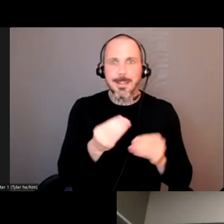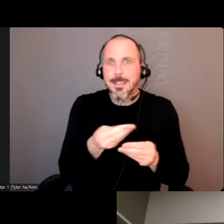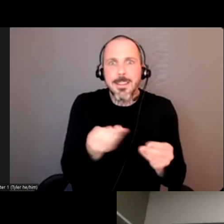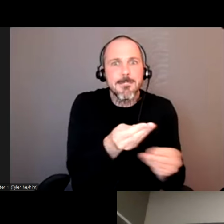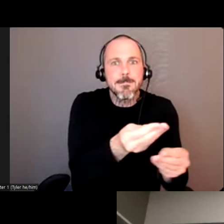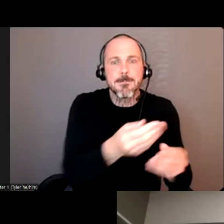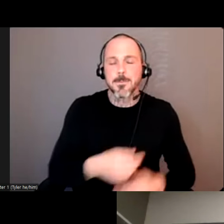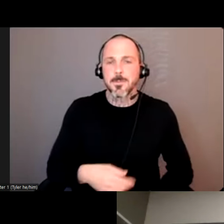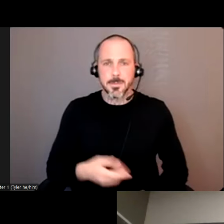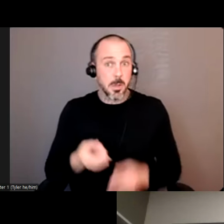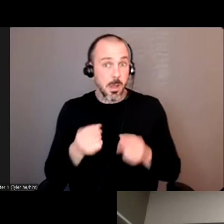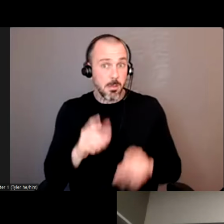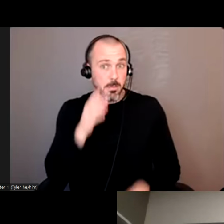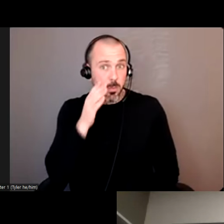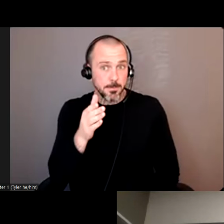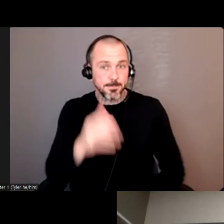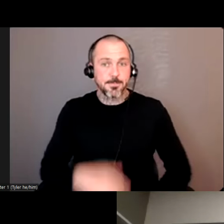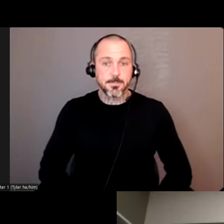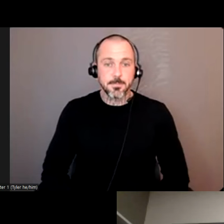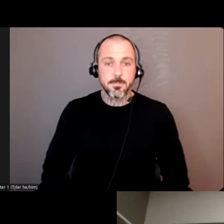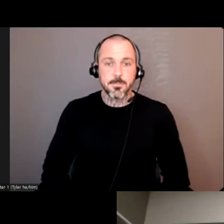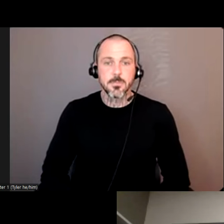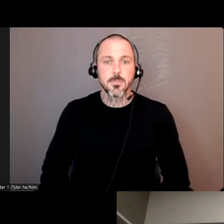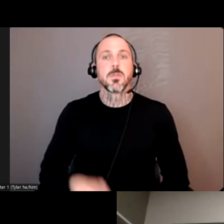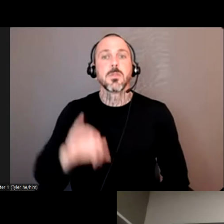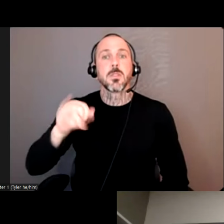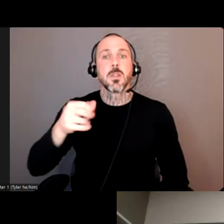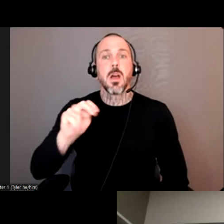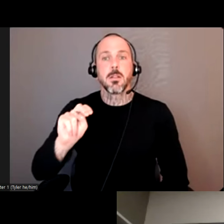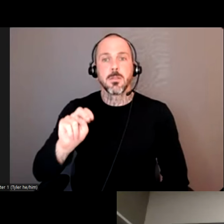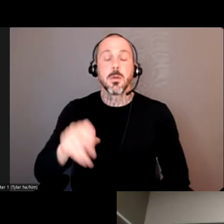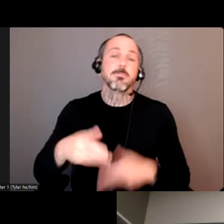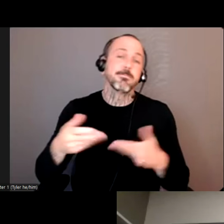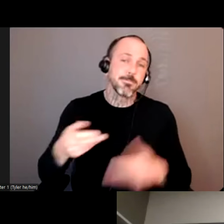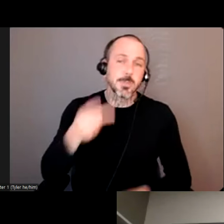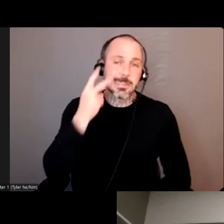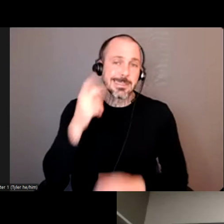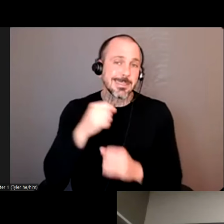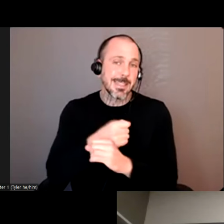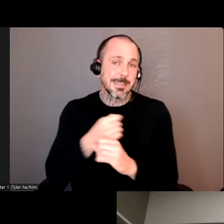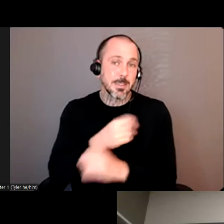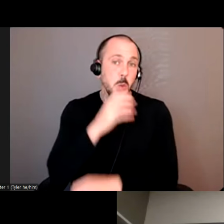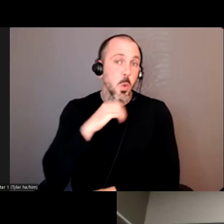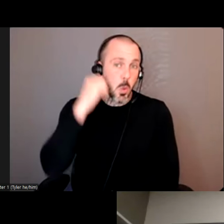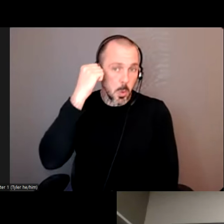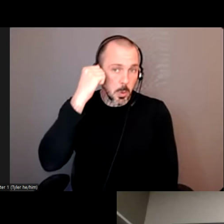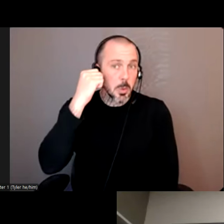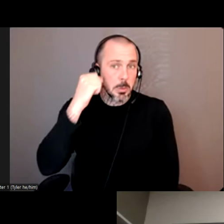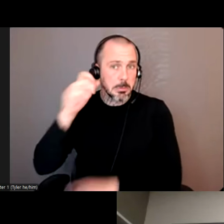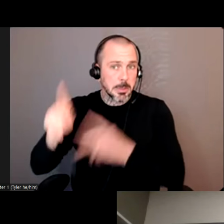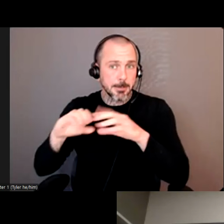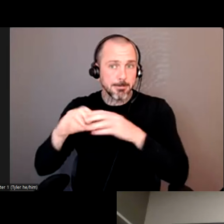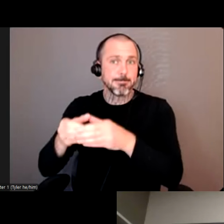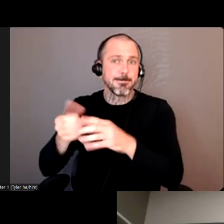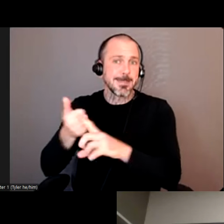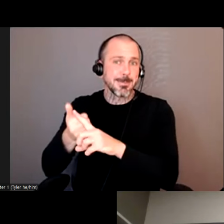the percentage is about 33% of elderly victims become re-victimized. We do know that once you've sent